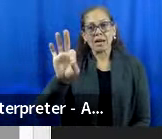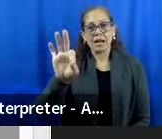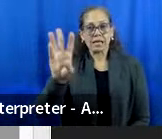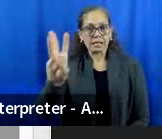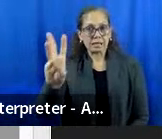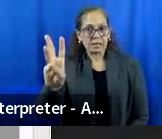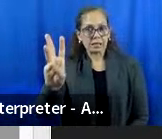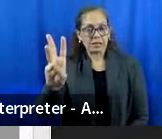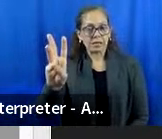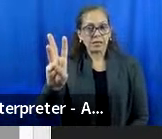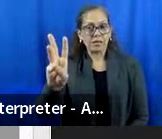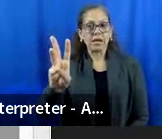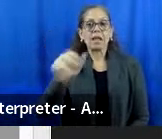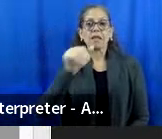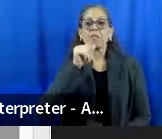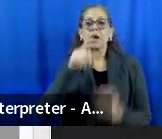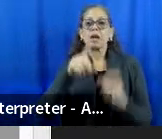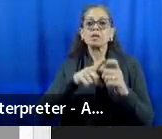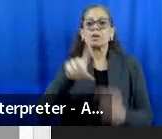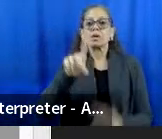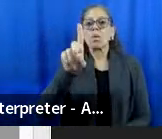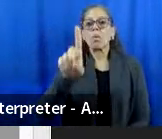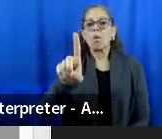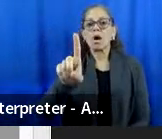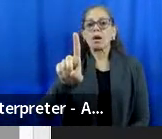618-237-7396, and the password is £1.